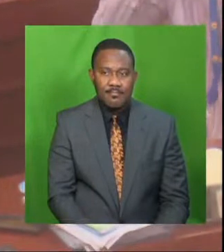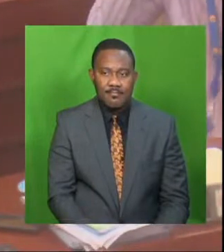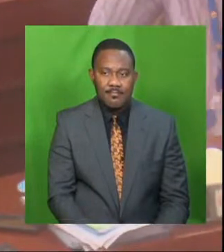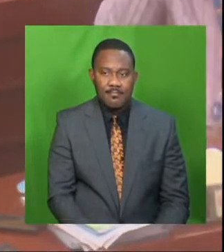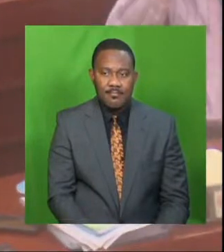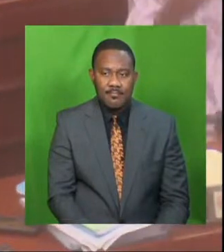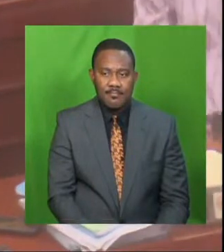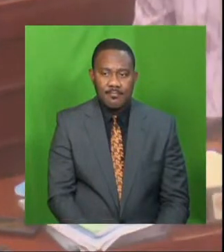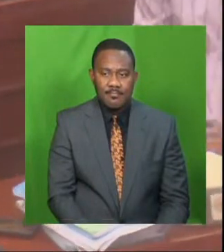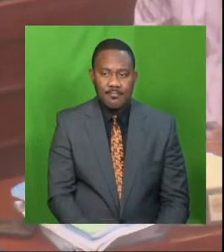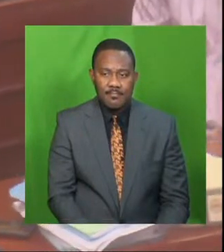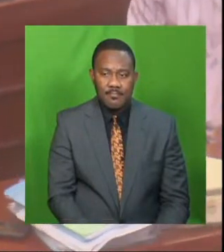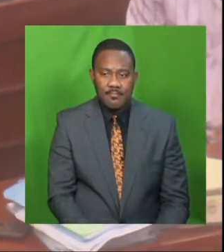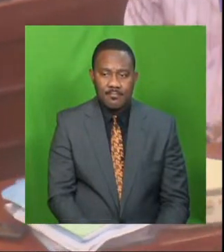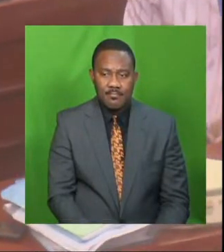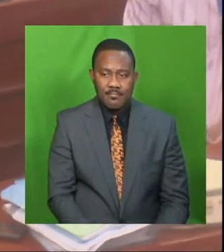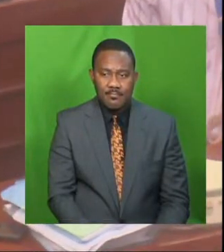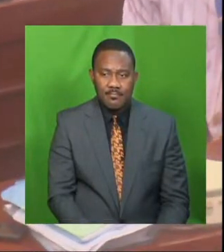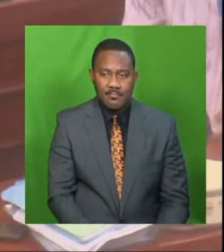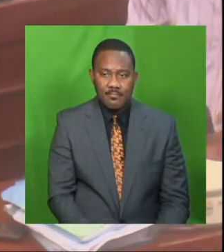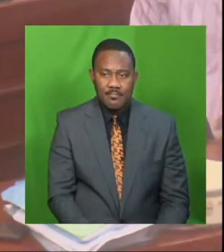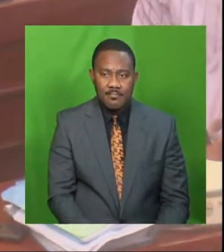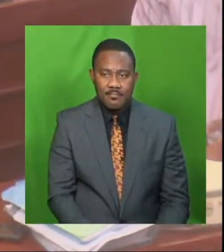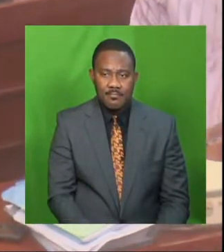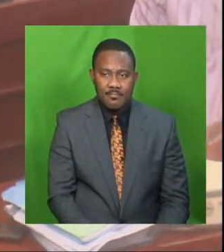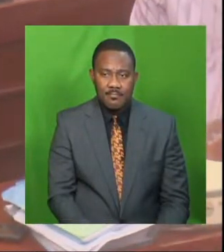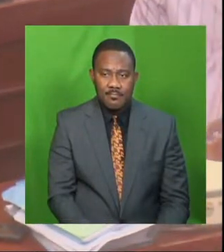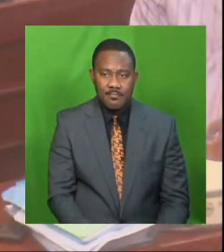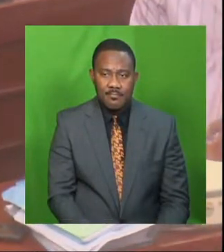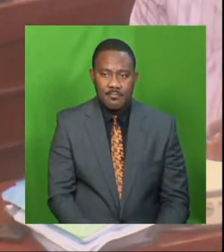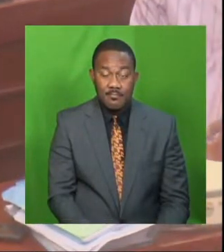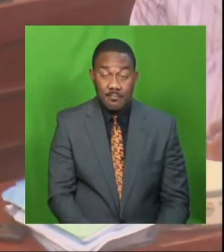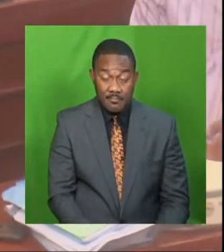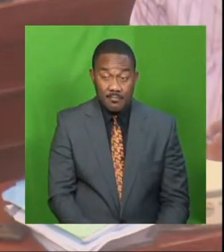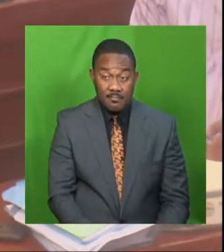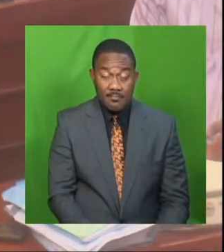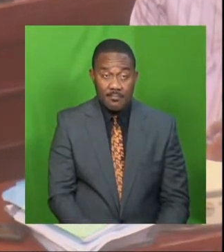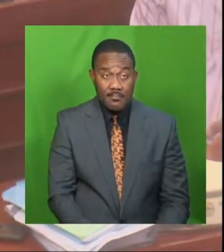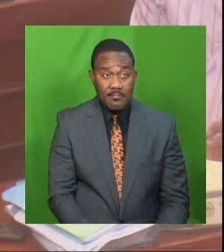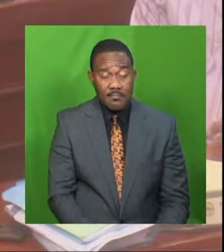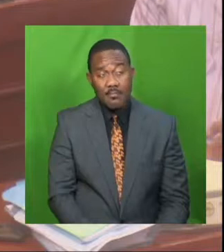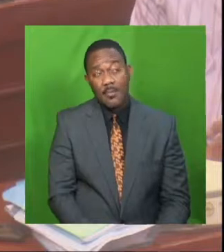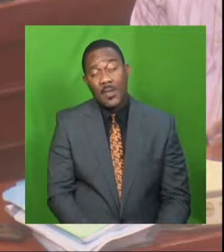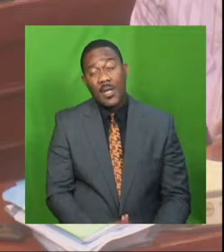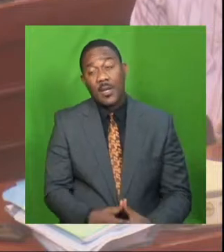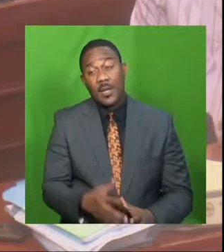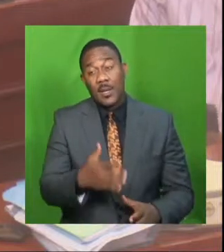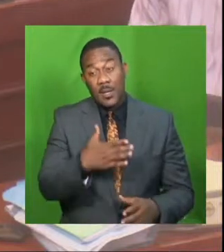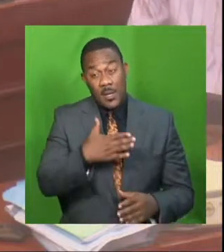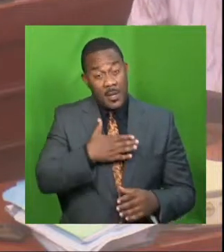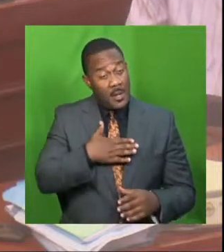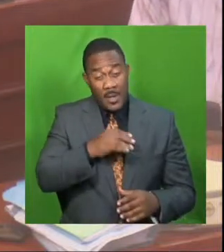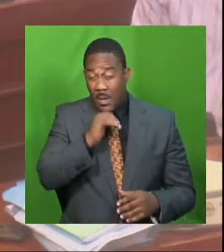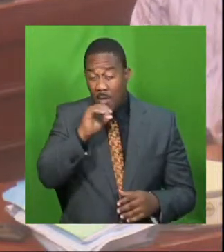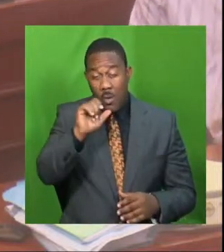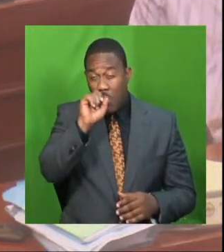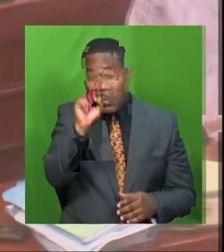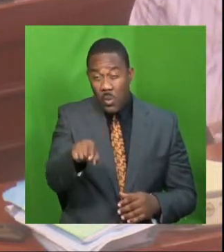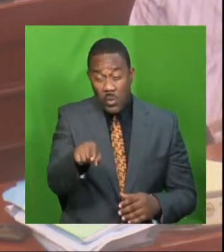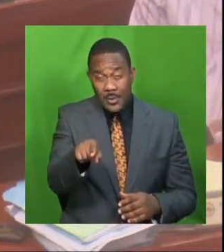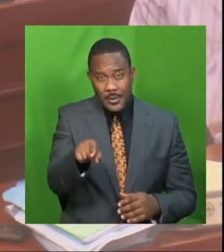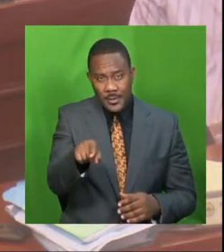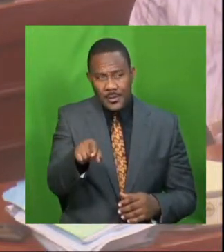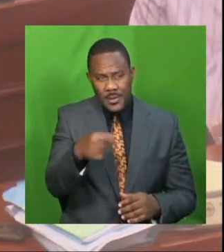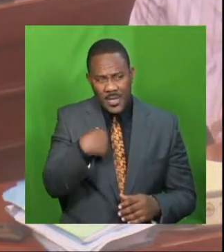is not necessarily a question, but I should seek your indulgence and leave to make the